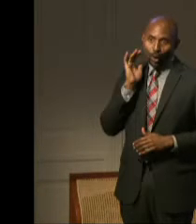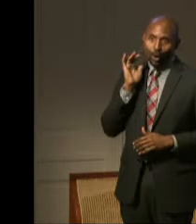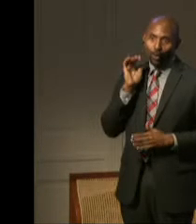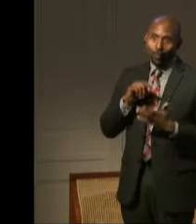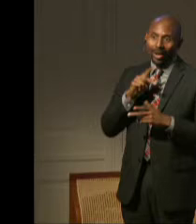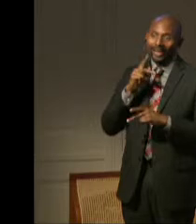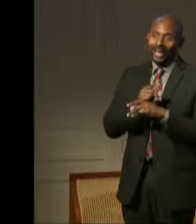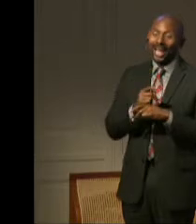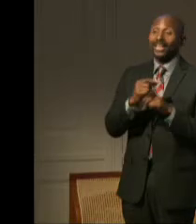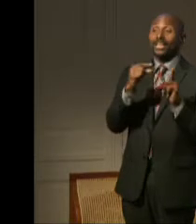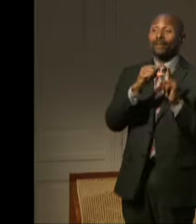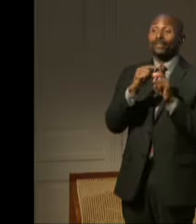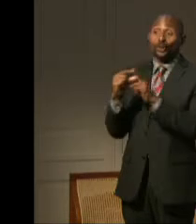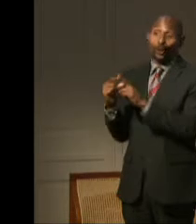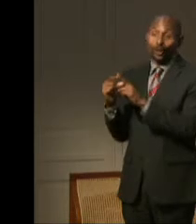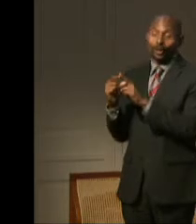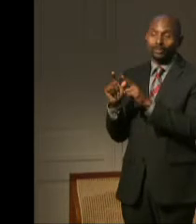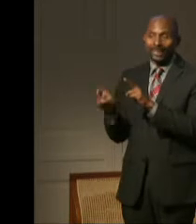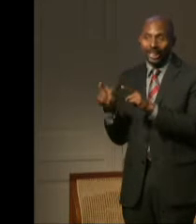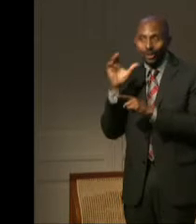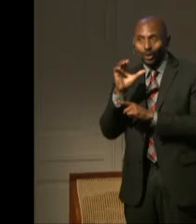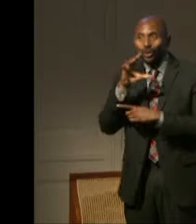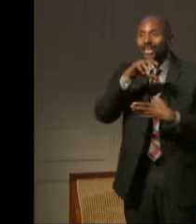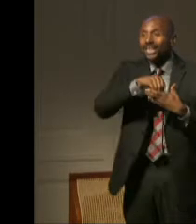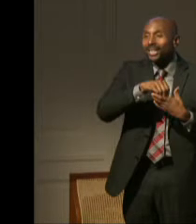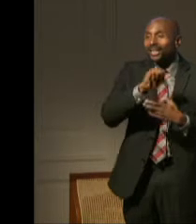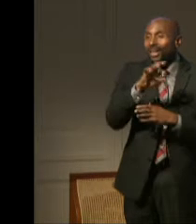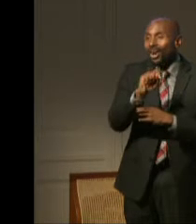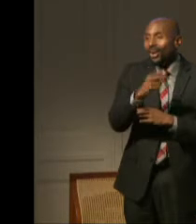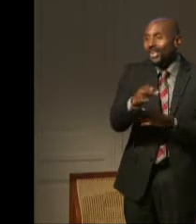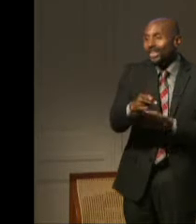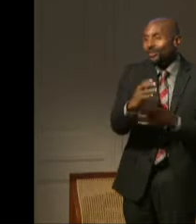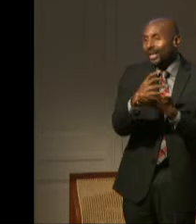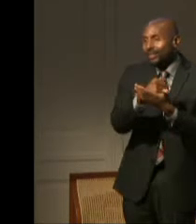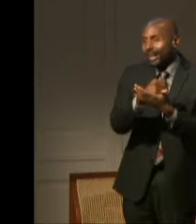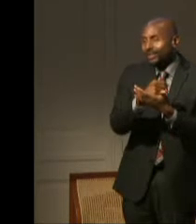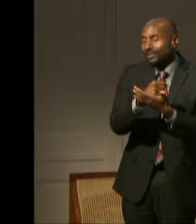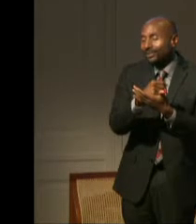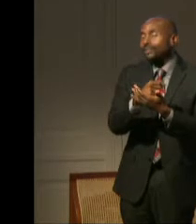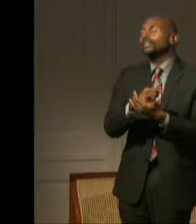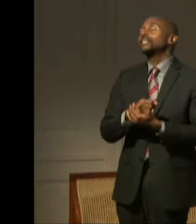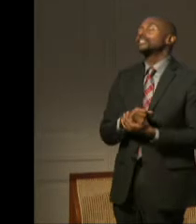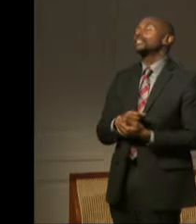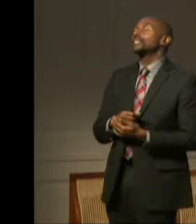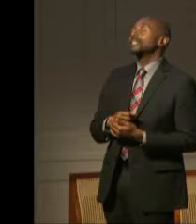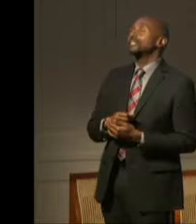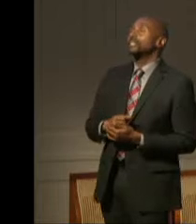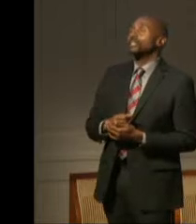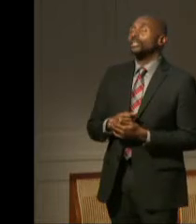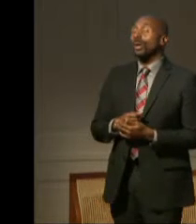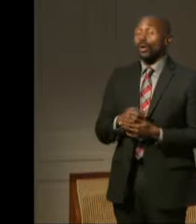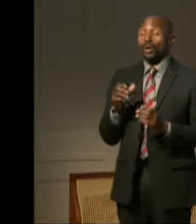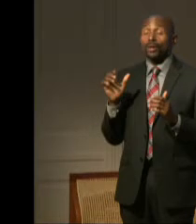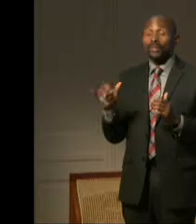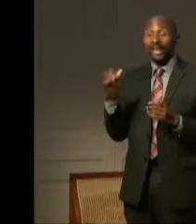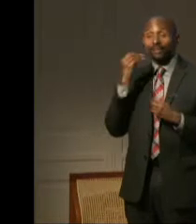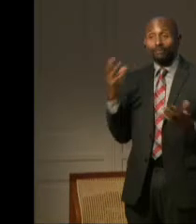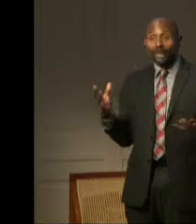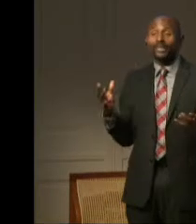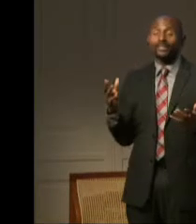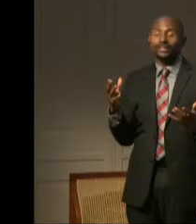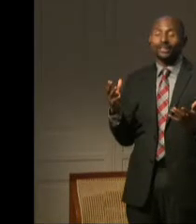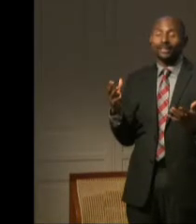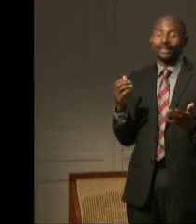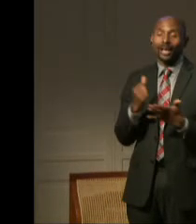of terms to search for within an art history collection. And so knowing that is when we turn to